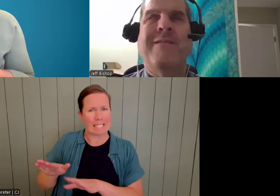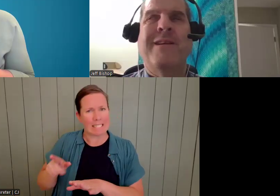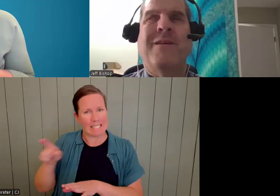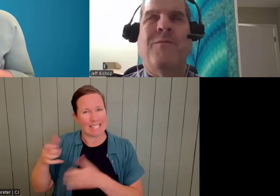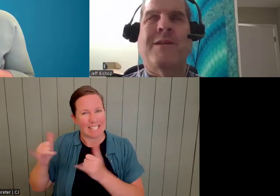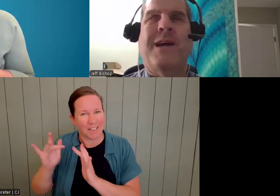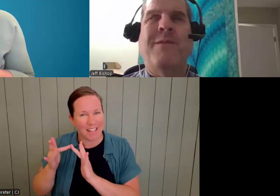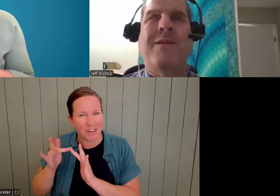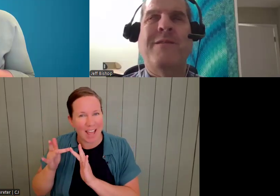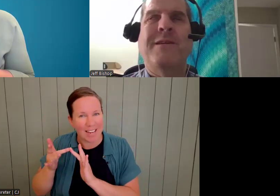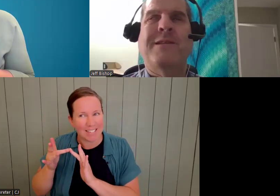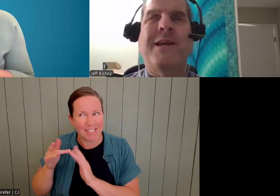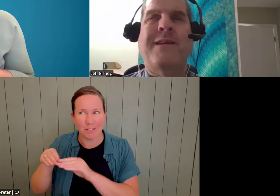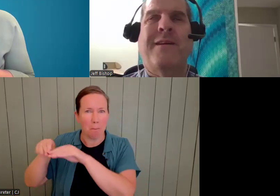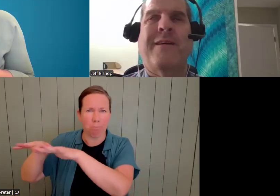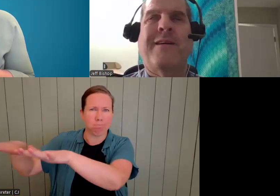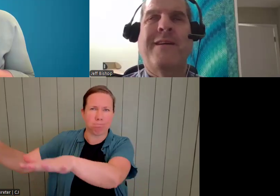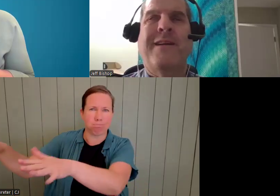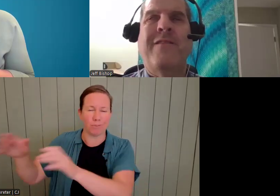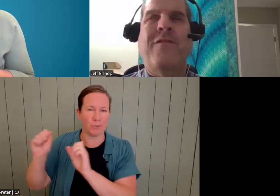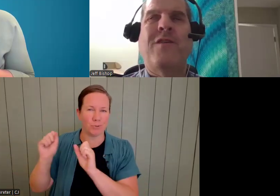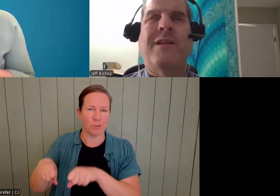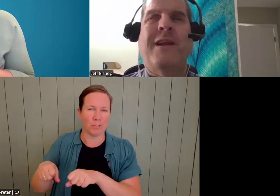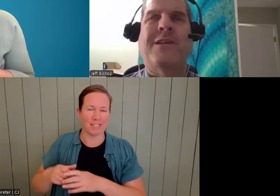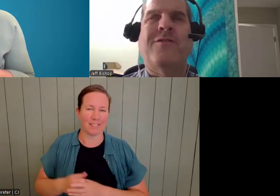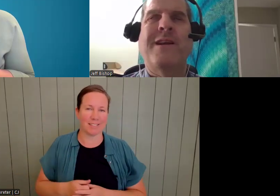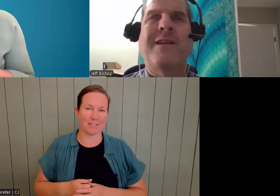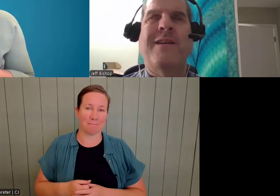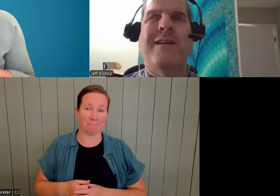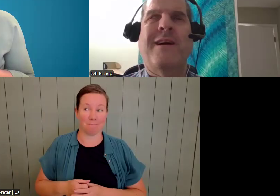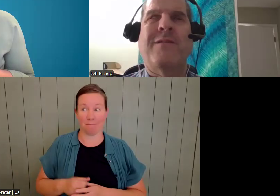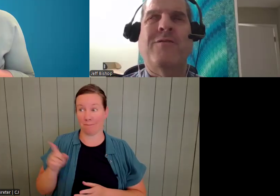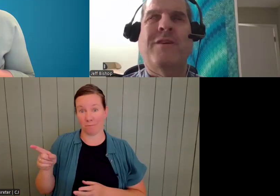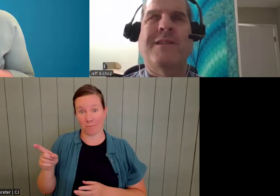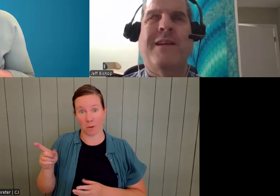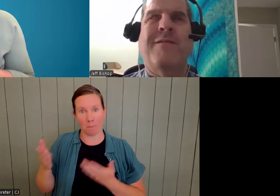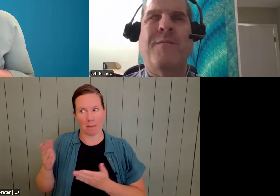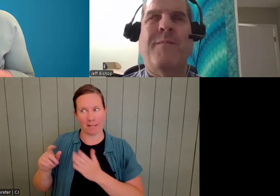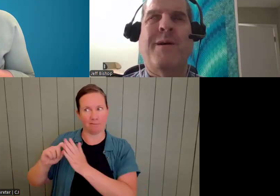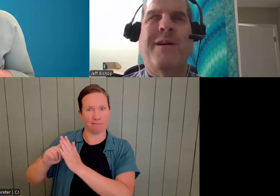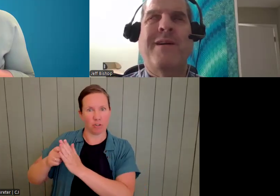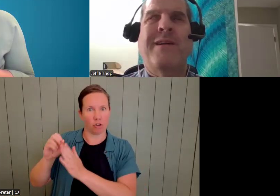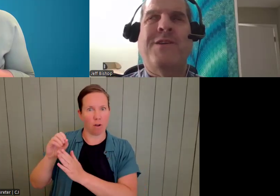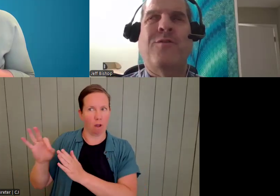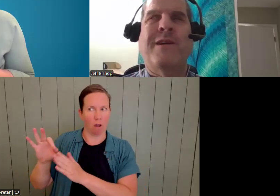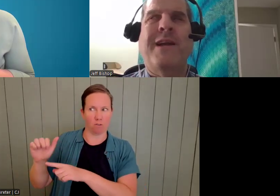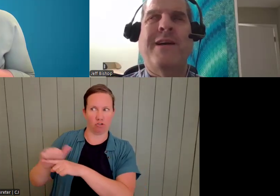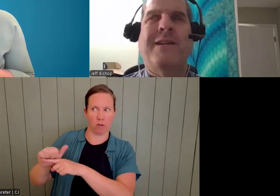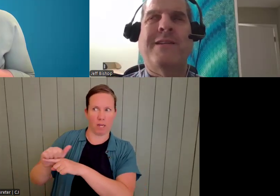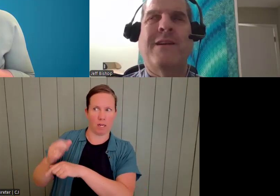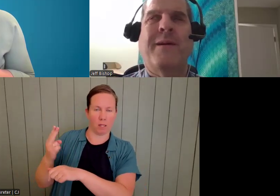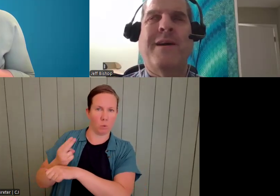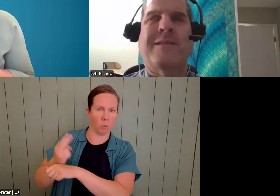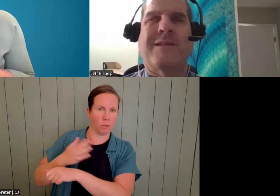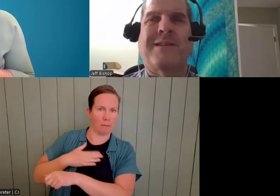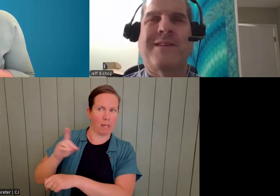Okay, what's typed here stays here. Even if you tell it not to train it, don't trust it. Remember, it's your data,